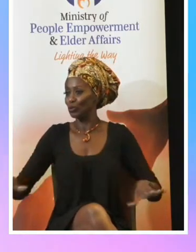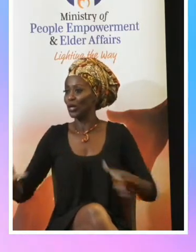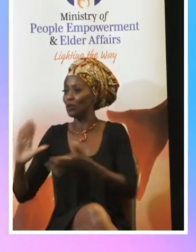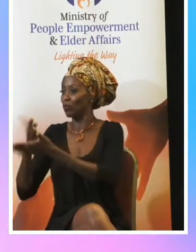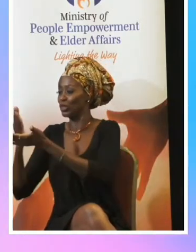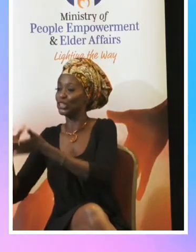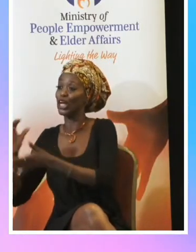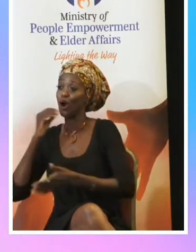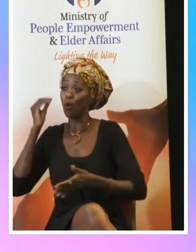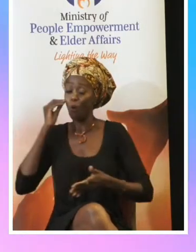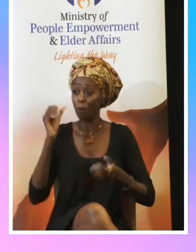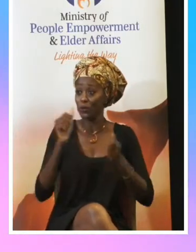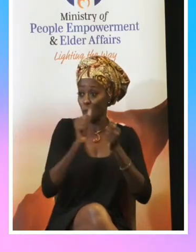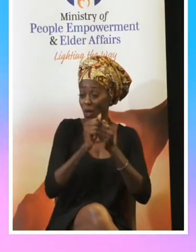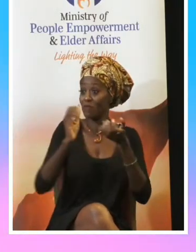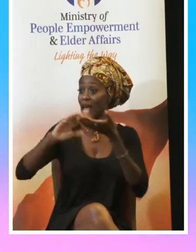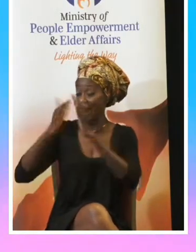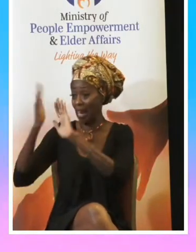by my aunt,